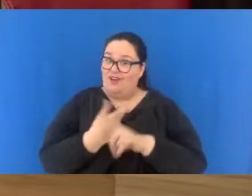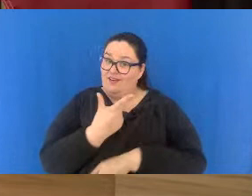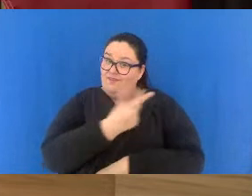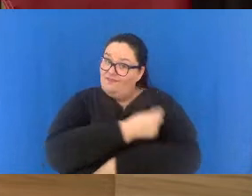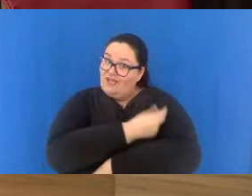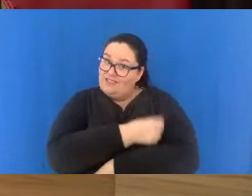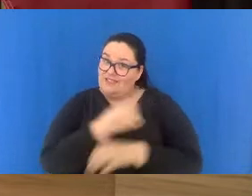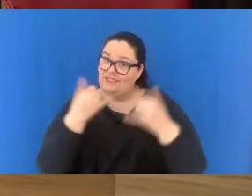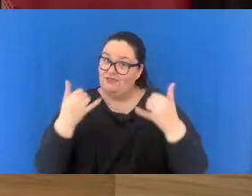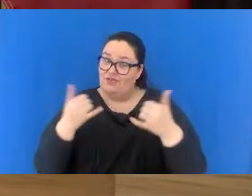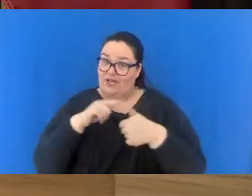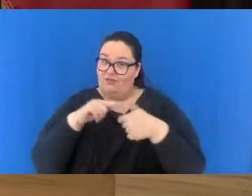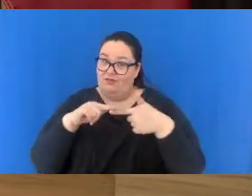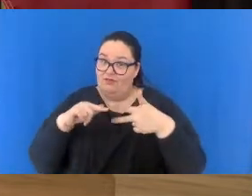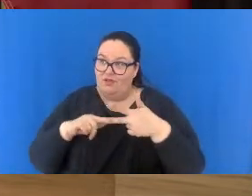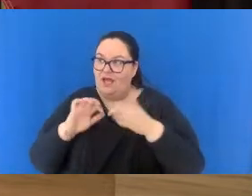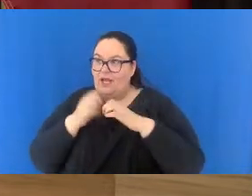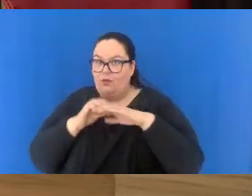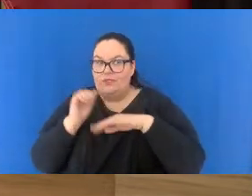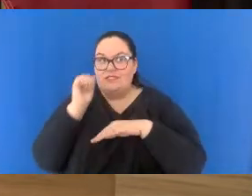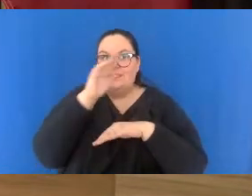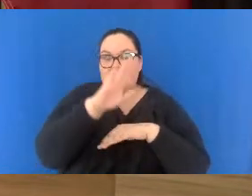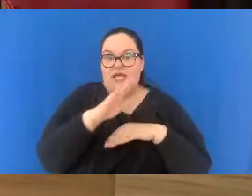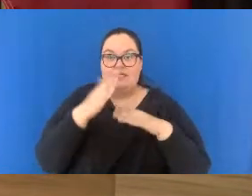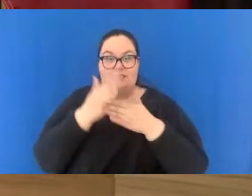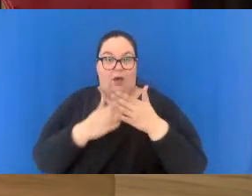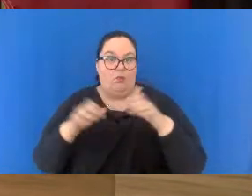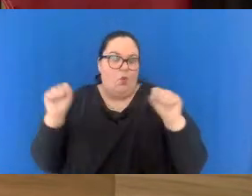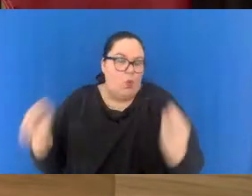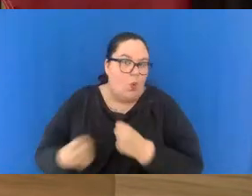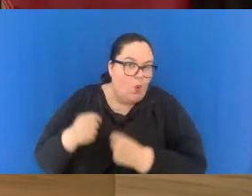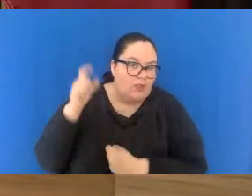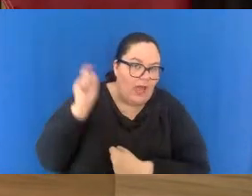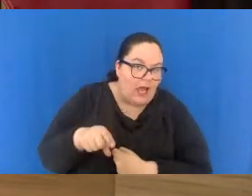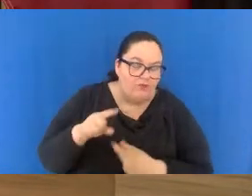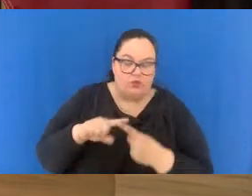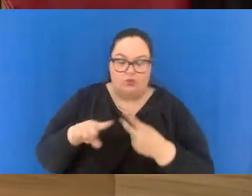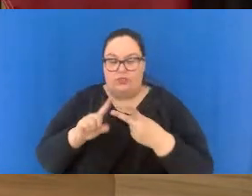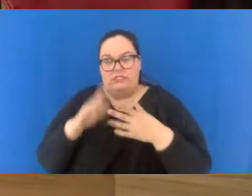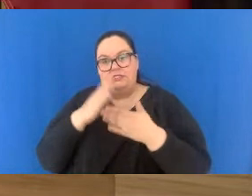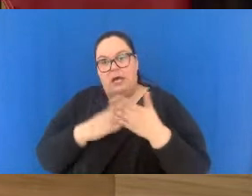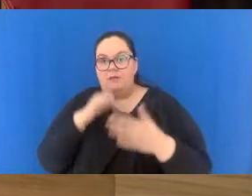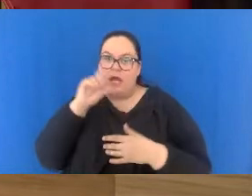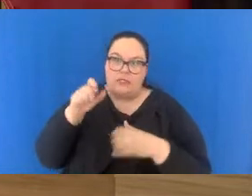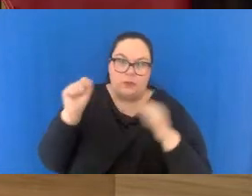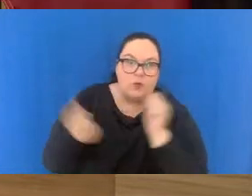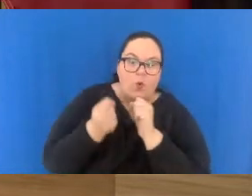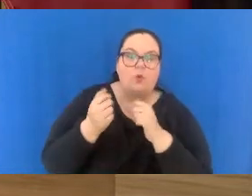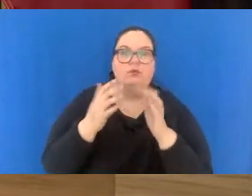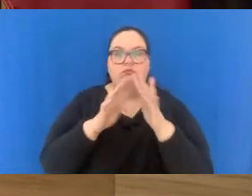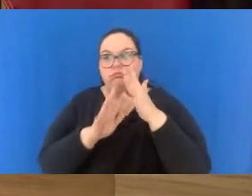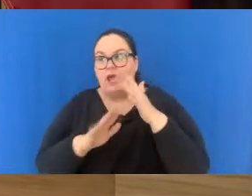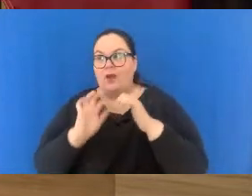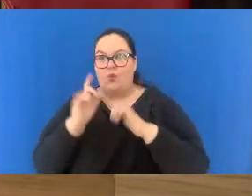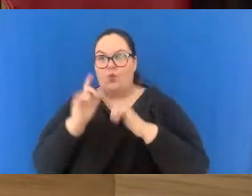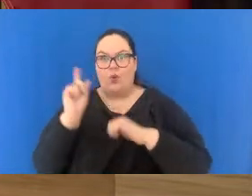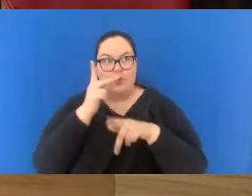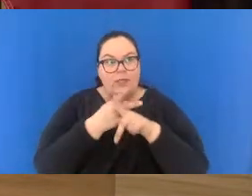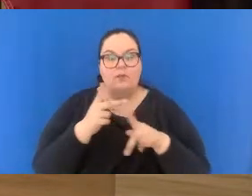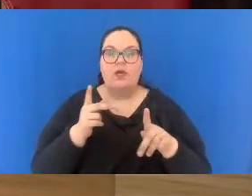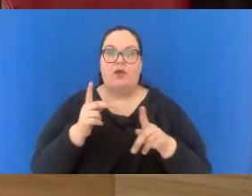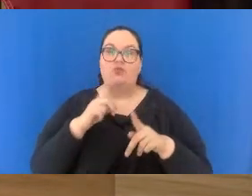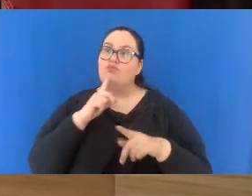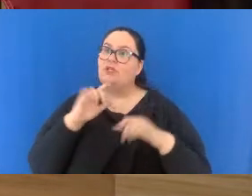right now, and the transportation and refrigeration issues are very challenging. and also the challenging piece around